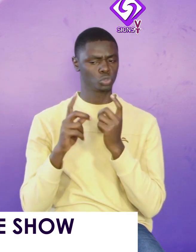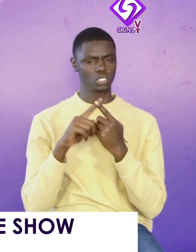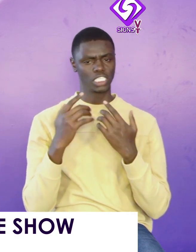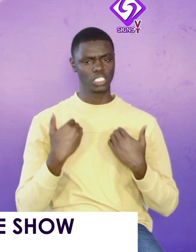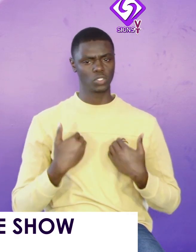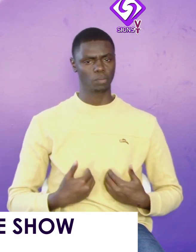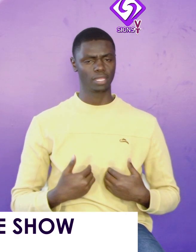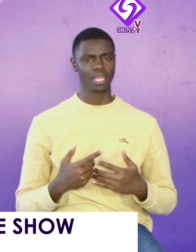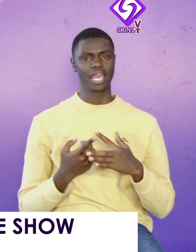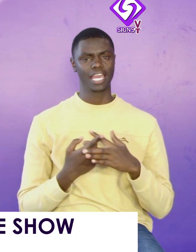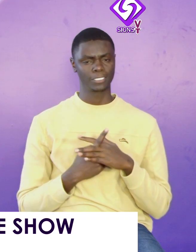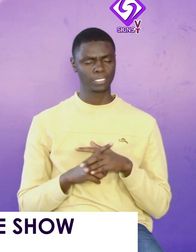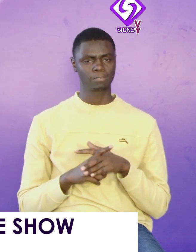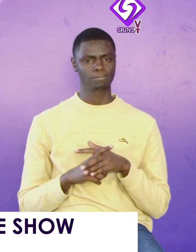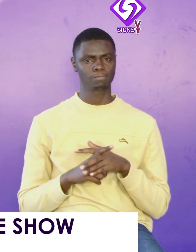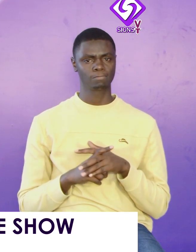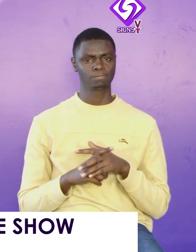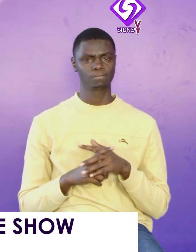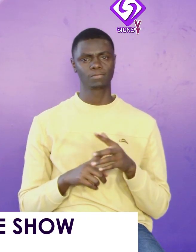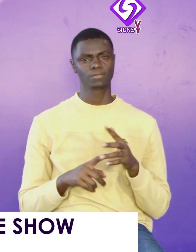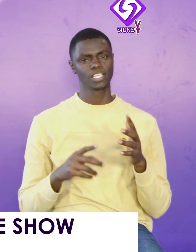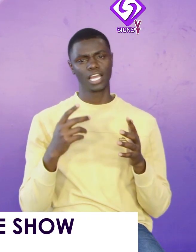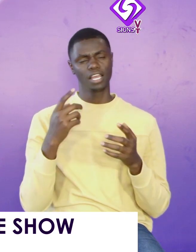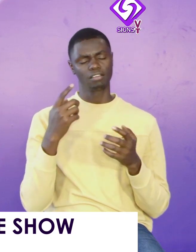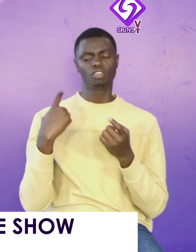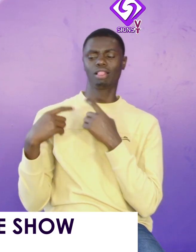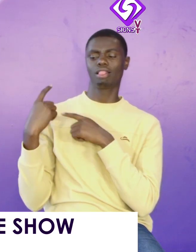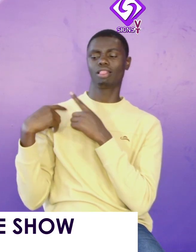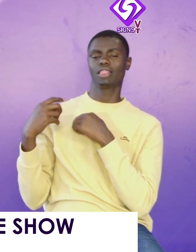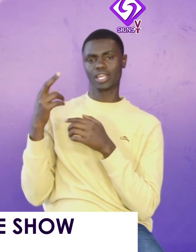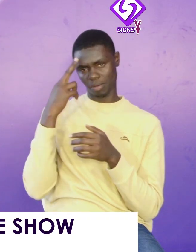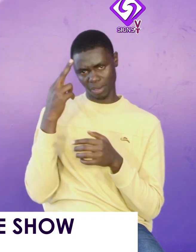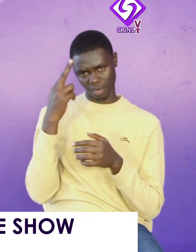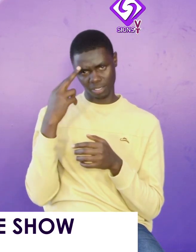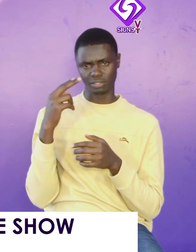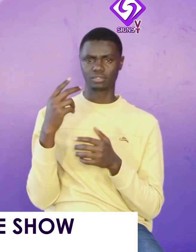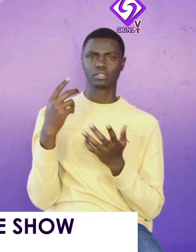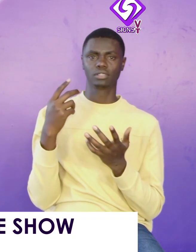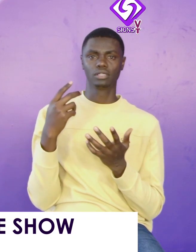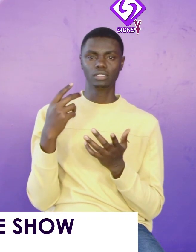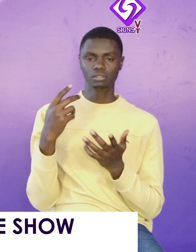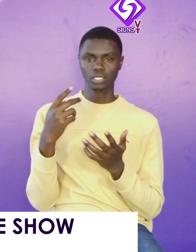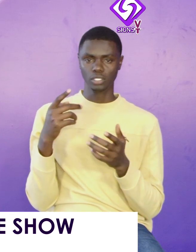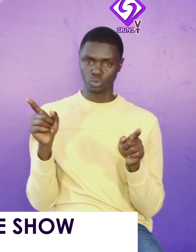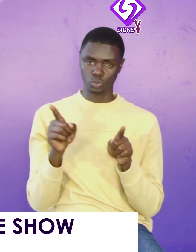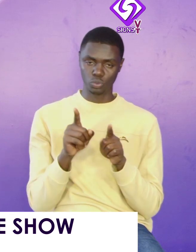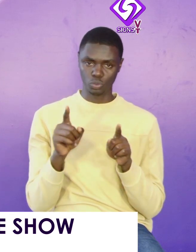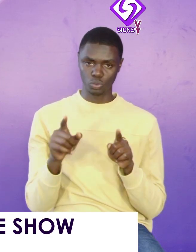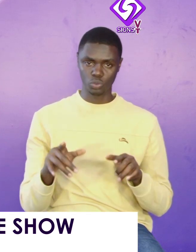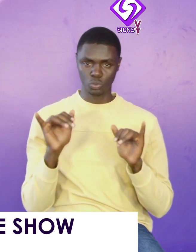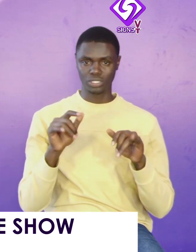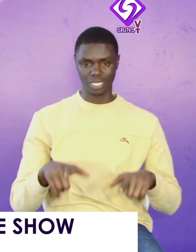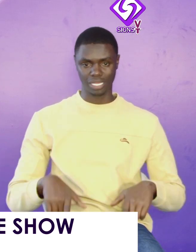start going through incidences where for one reason or another, you stayed alive. You've